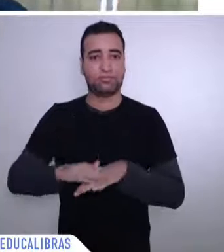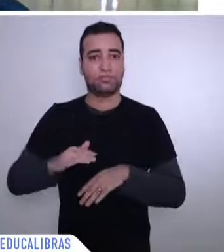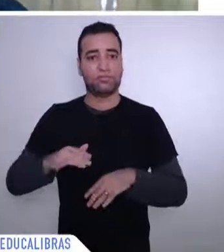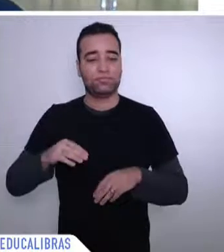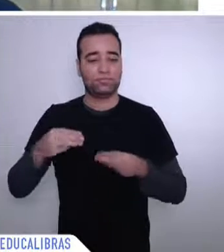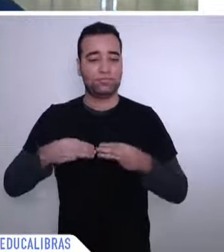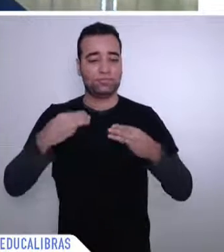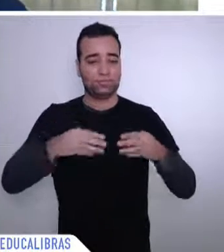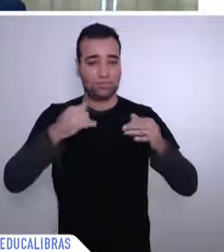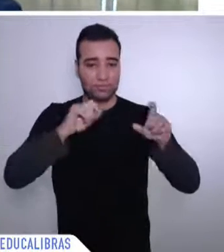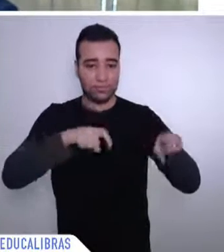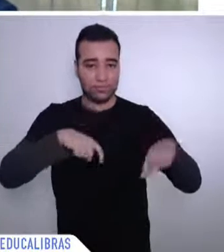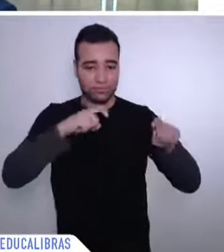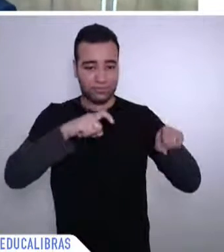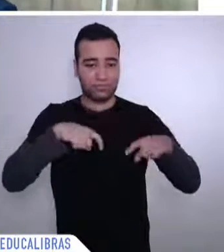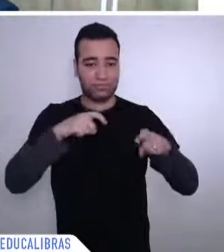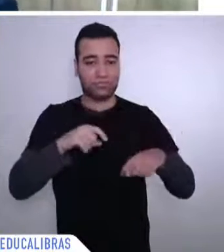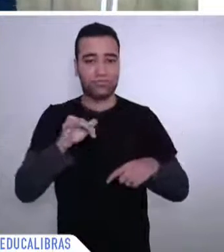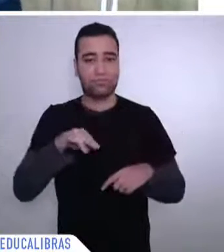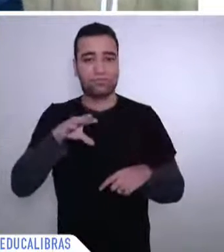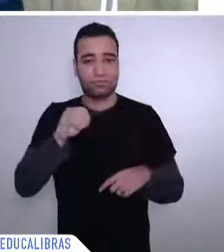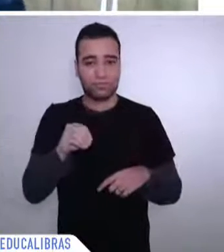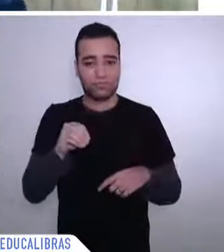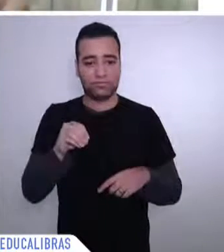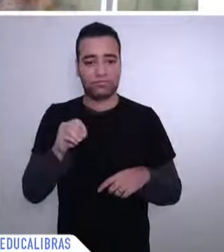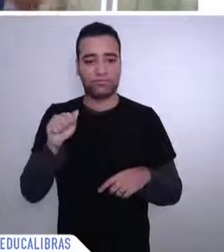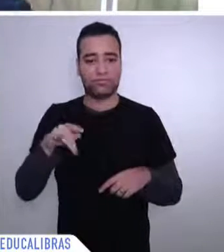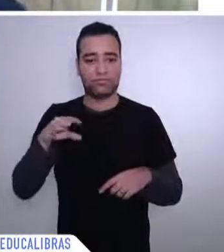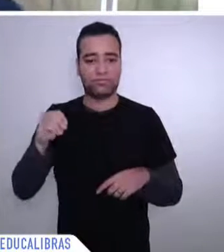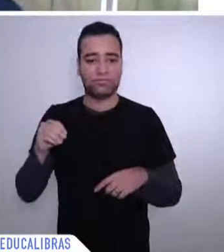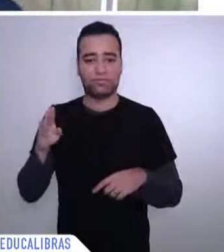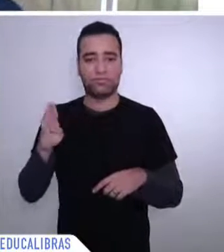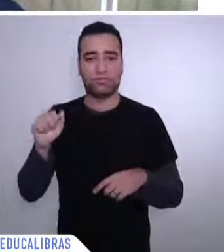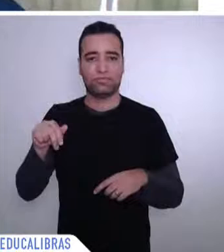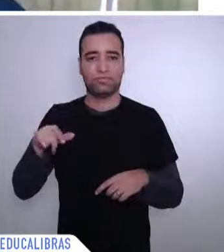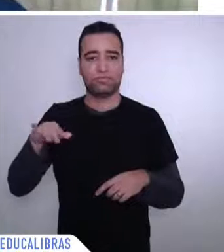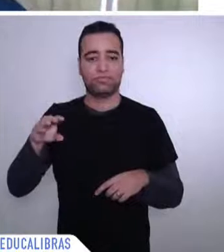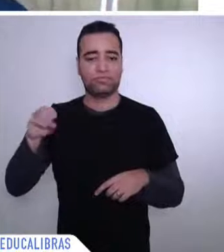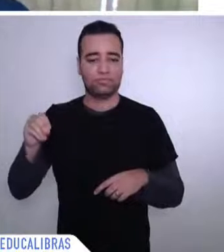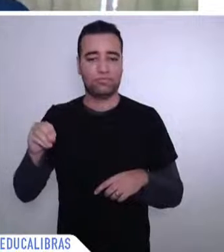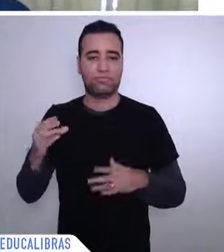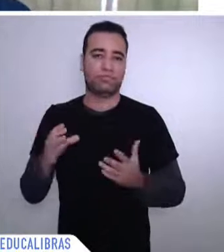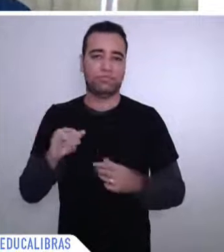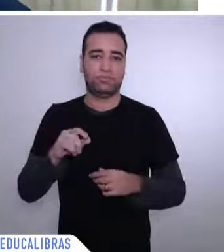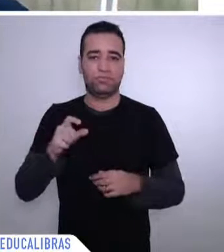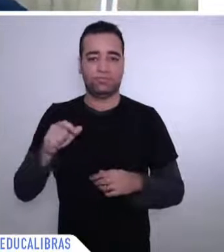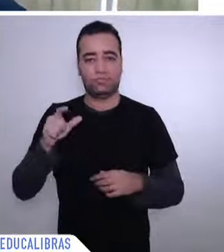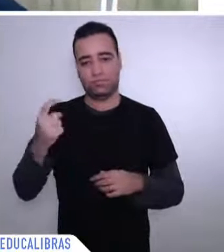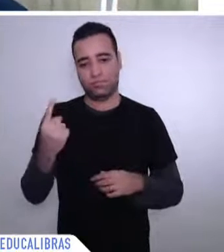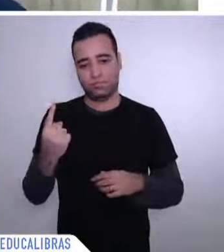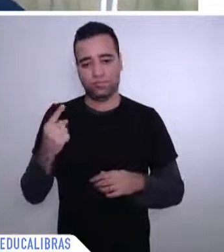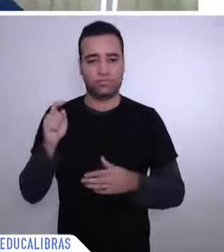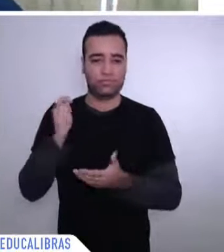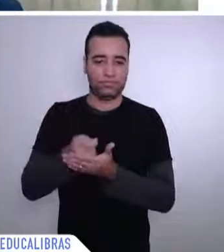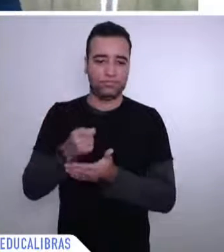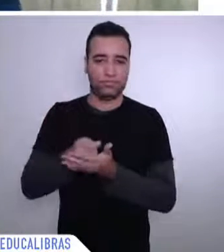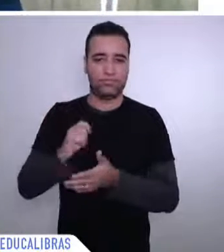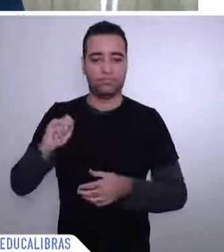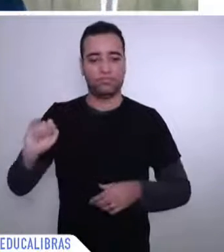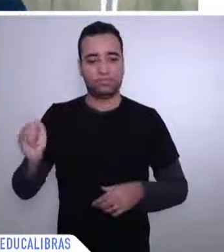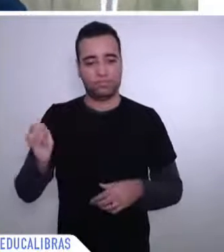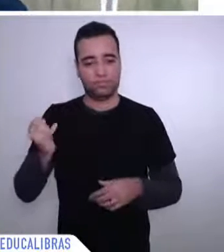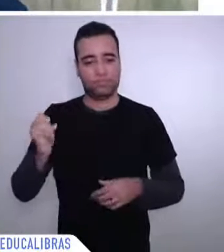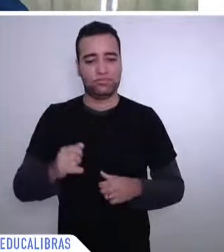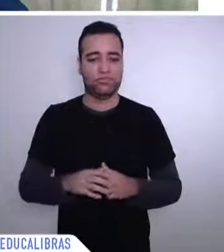worker. When it is within another ministry, it is helping the bankers and not the workers. And